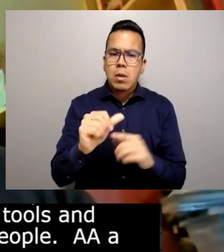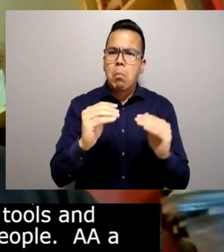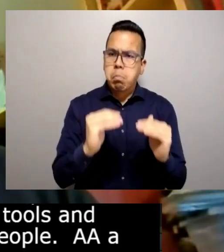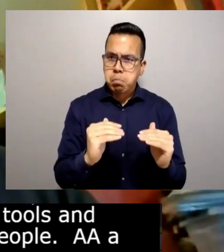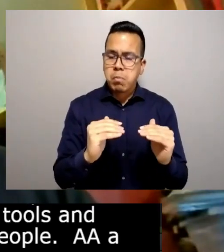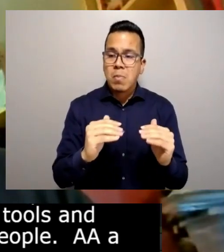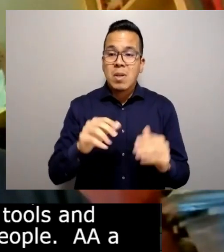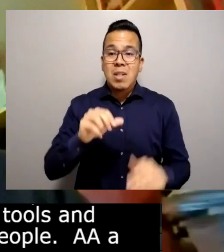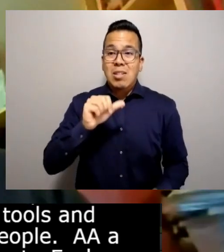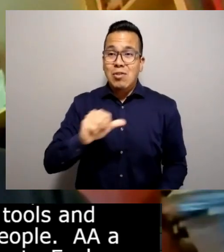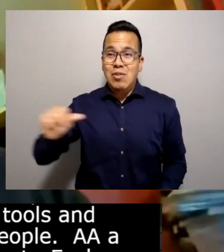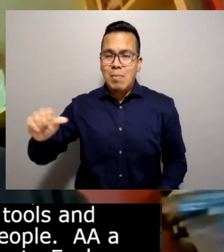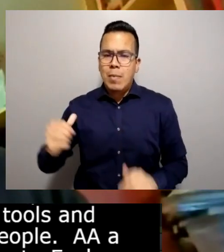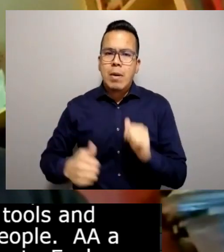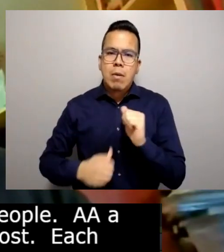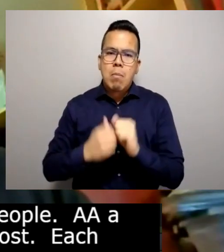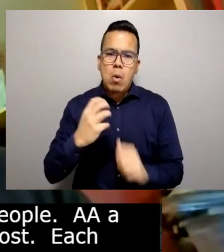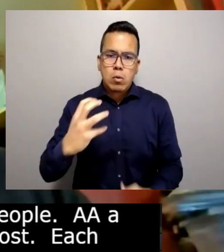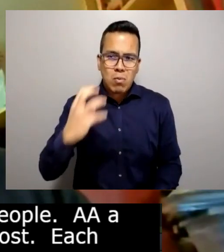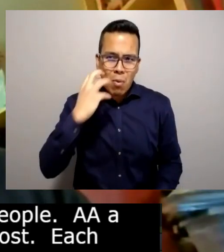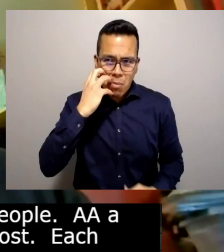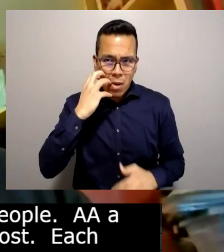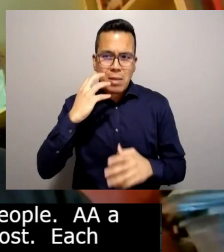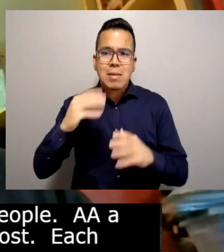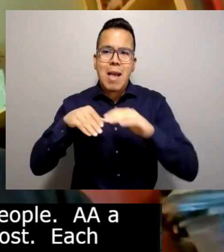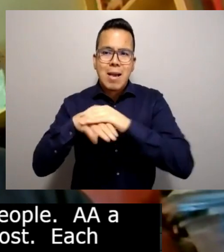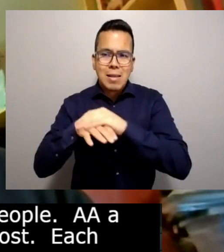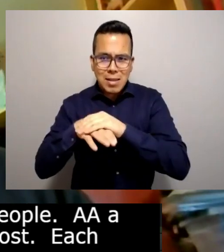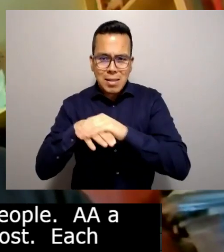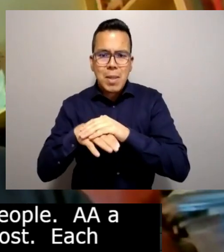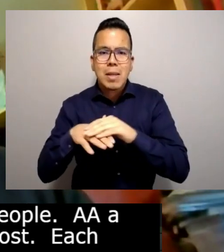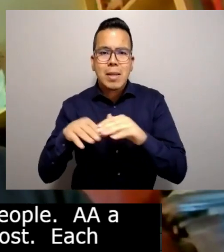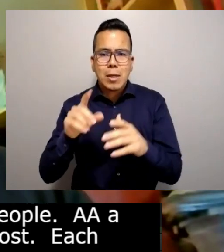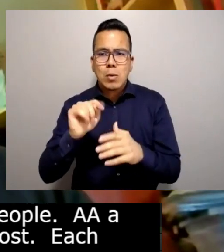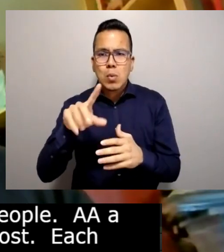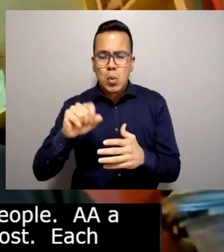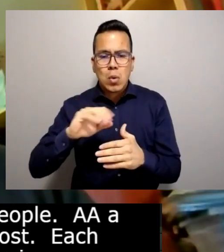course, adds all of the topics under the previous level.